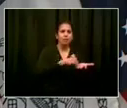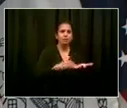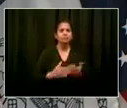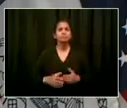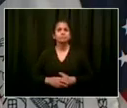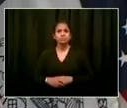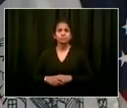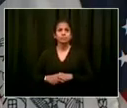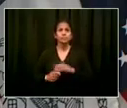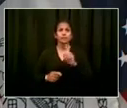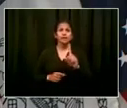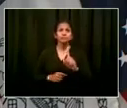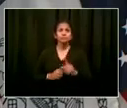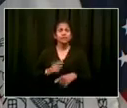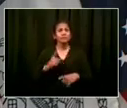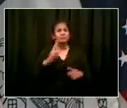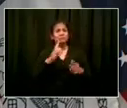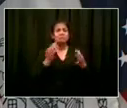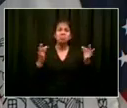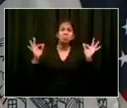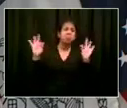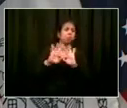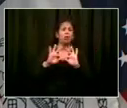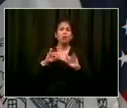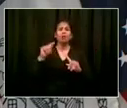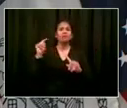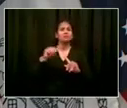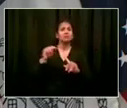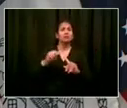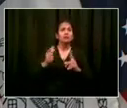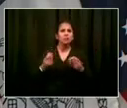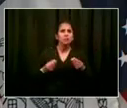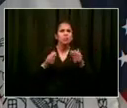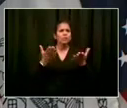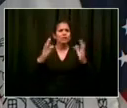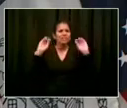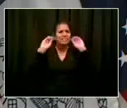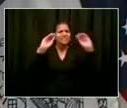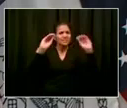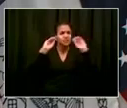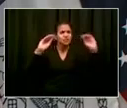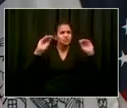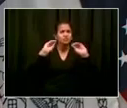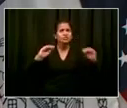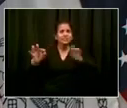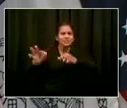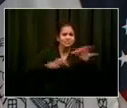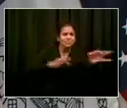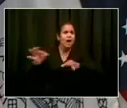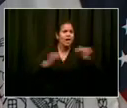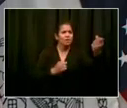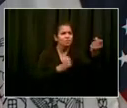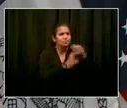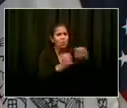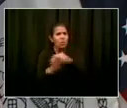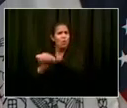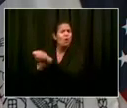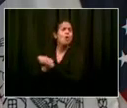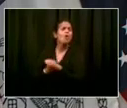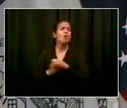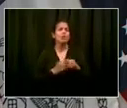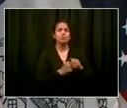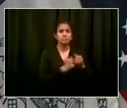education possible, to provide that support to working families that they are desperately asking us for, to make sure their kids